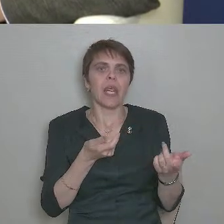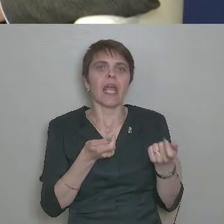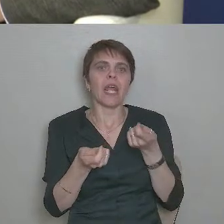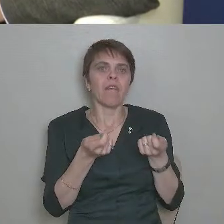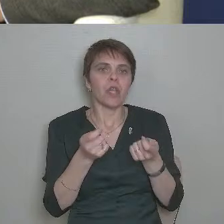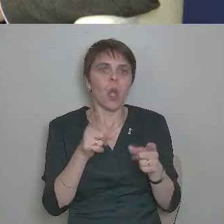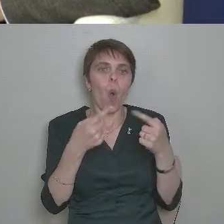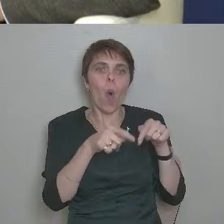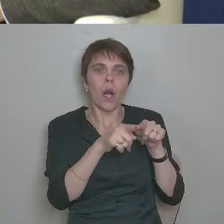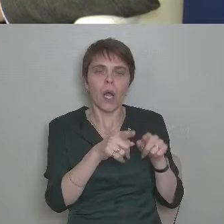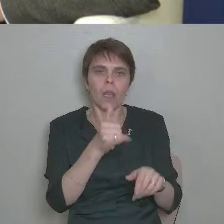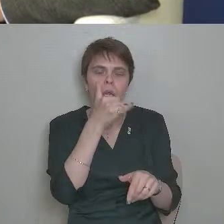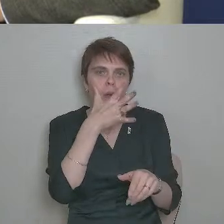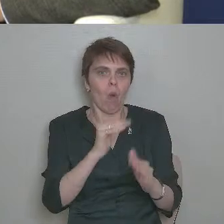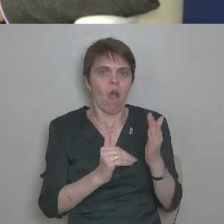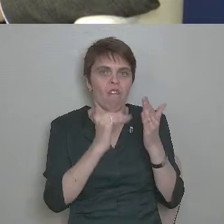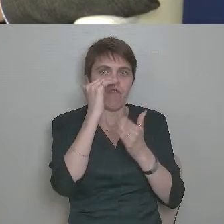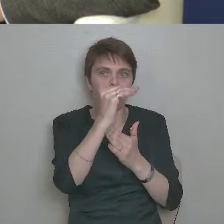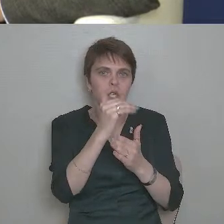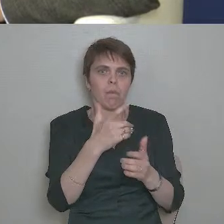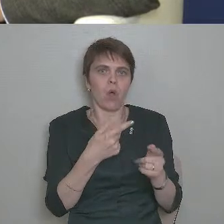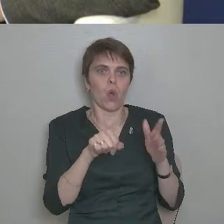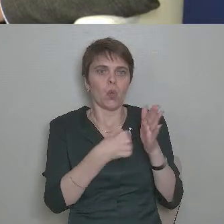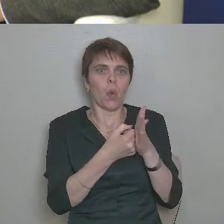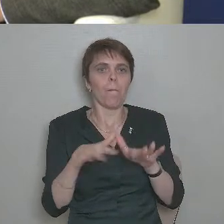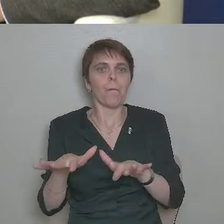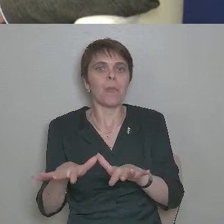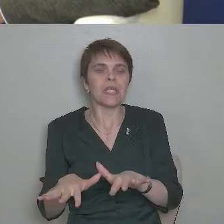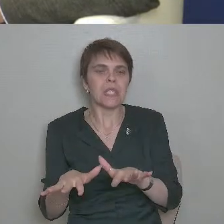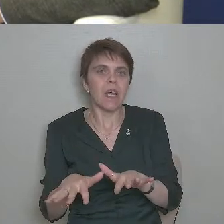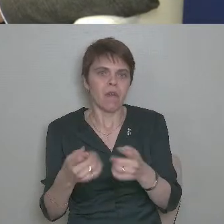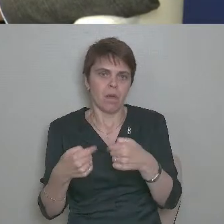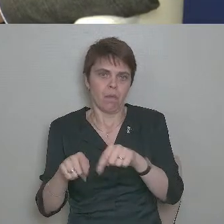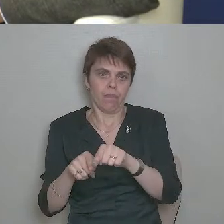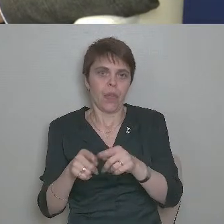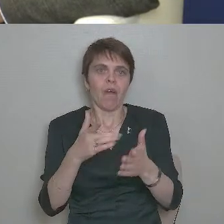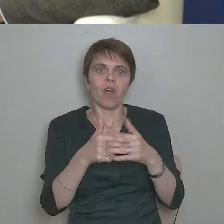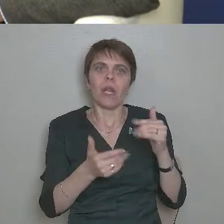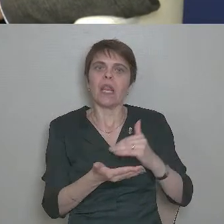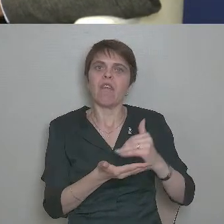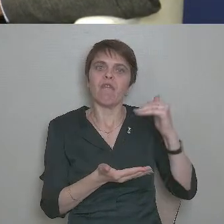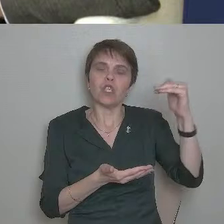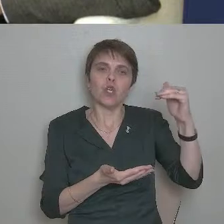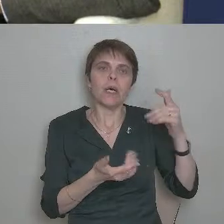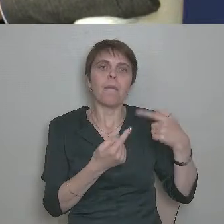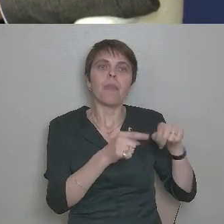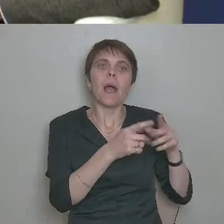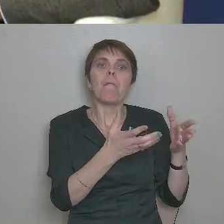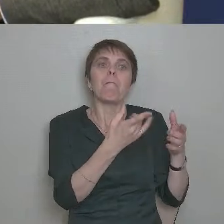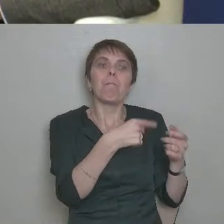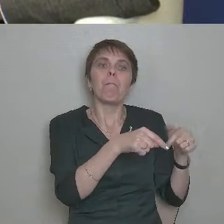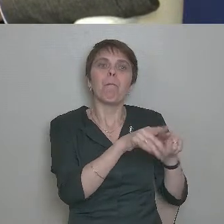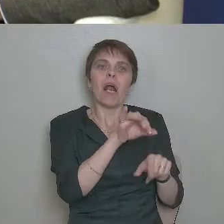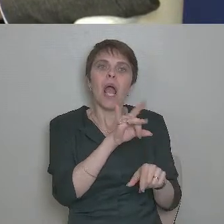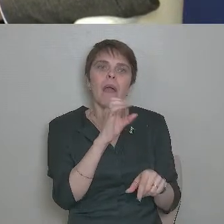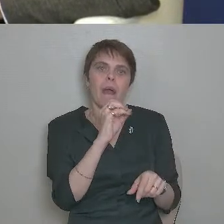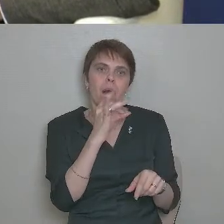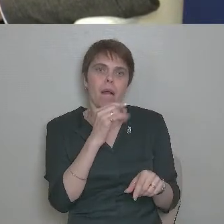a deposit. But I believe that the central governing organizations of the party cannot be considered,